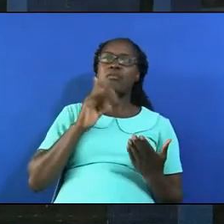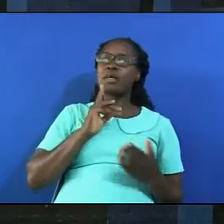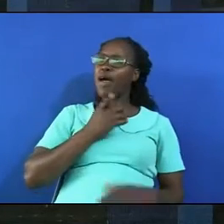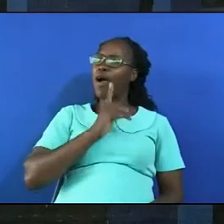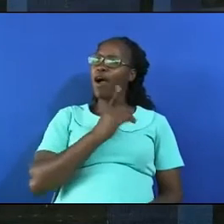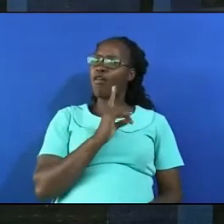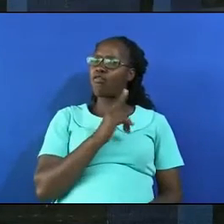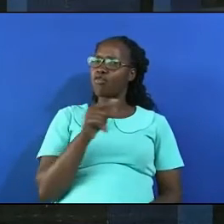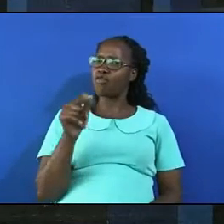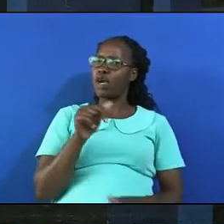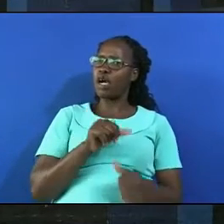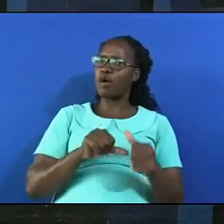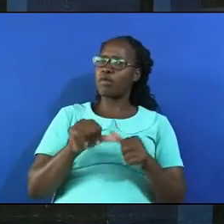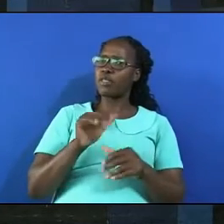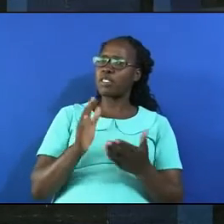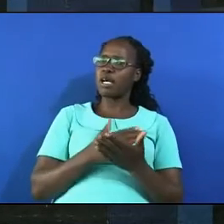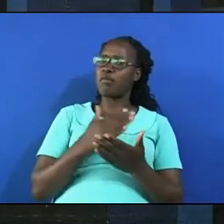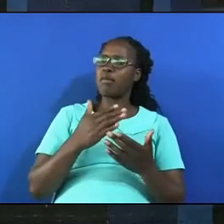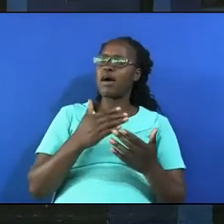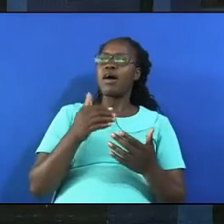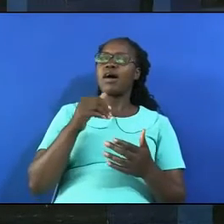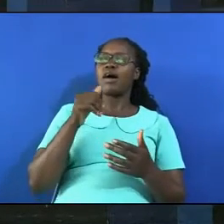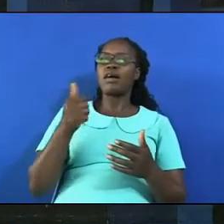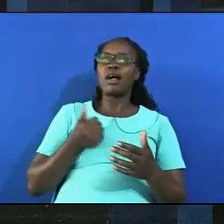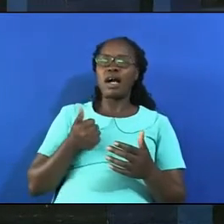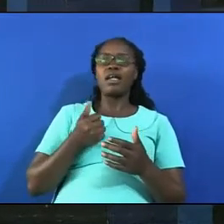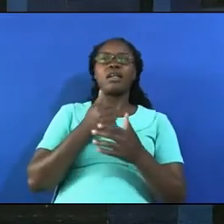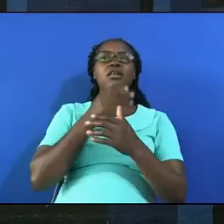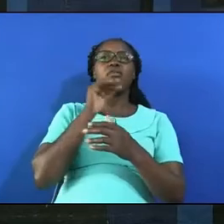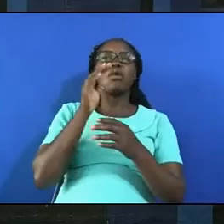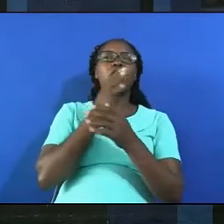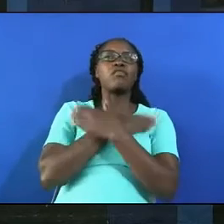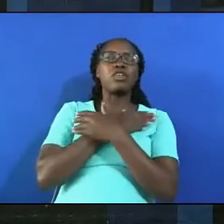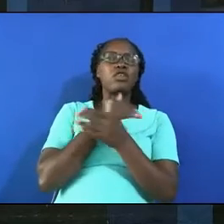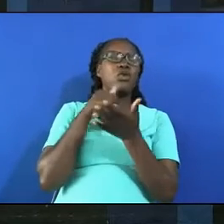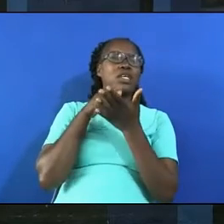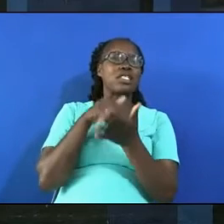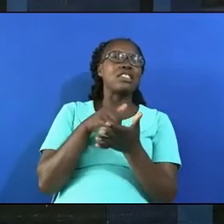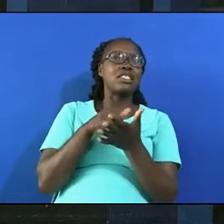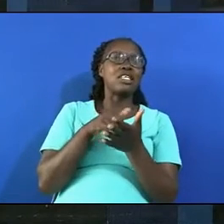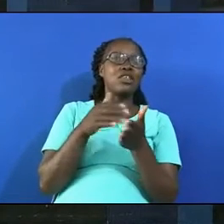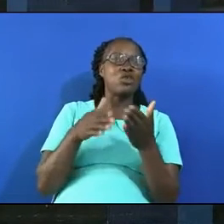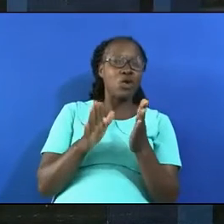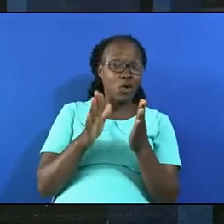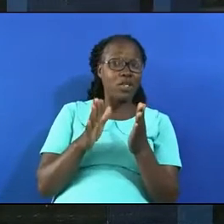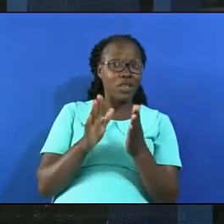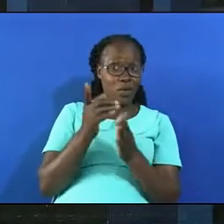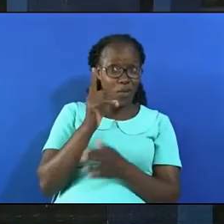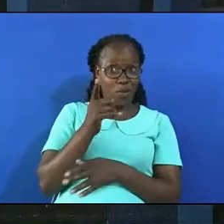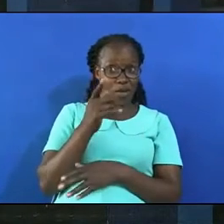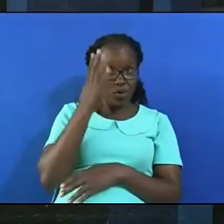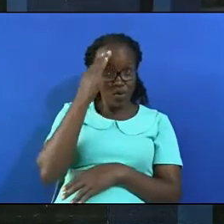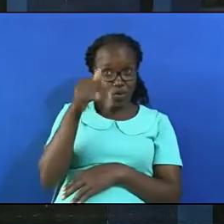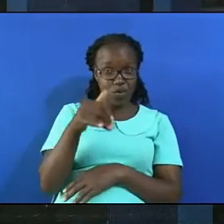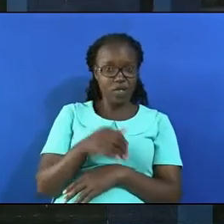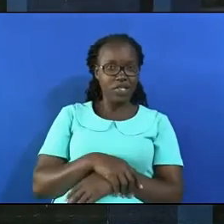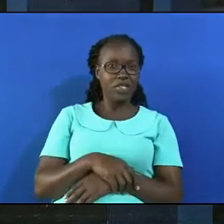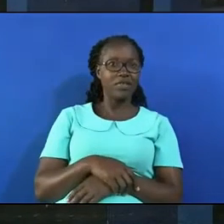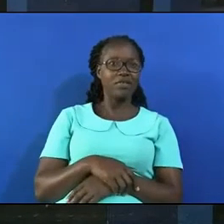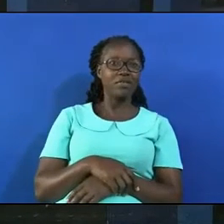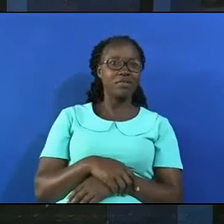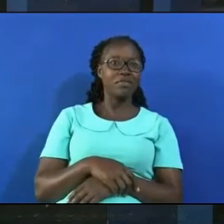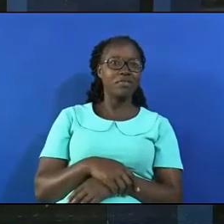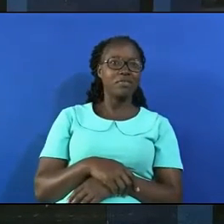have warned you about some girlfriend and some boyfriend, and you are persisting. Your path, we know it.